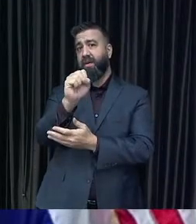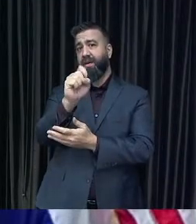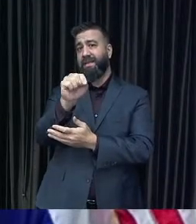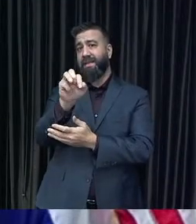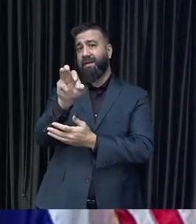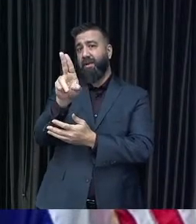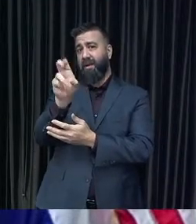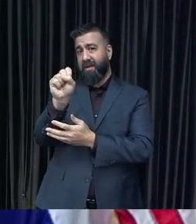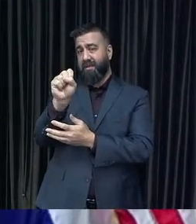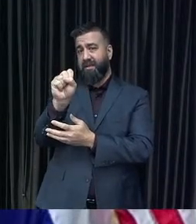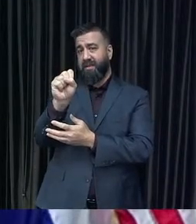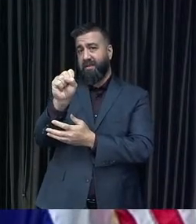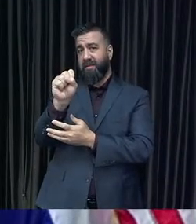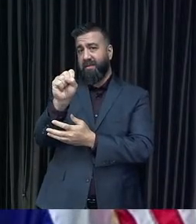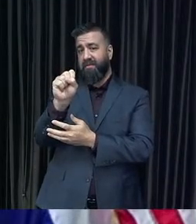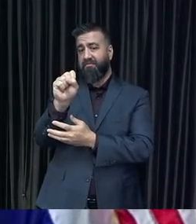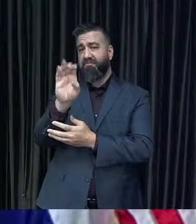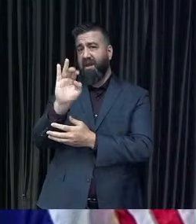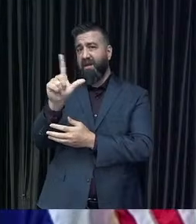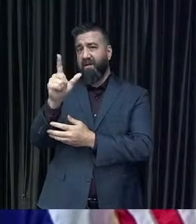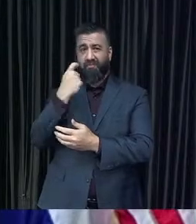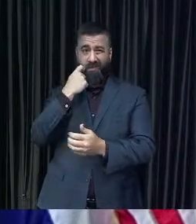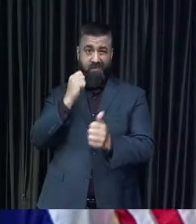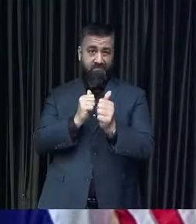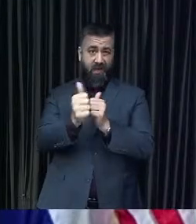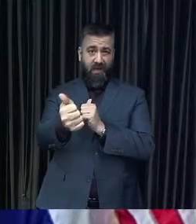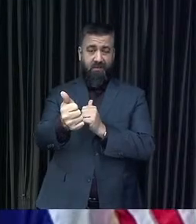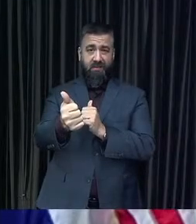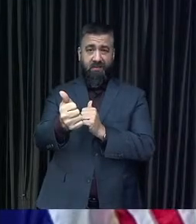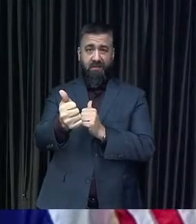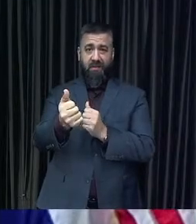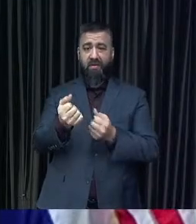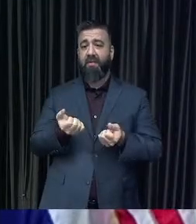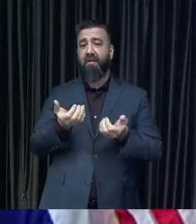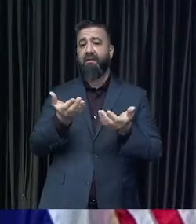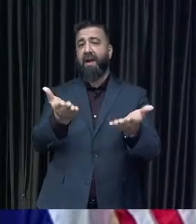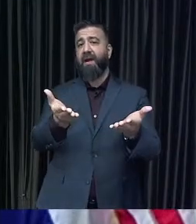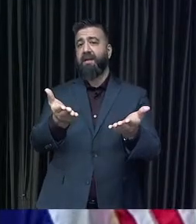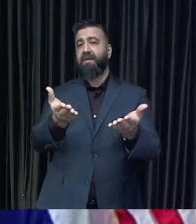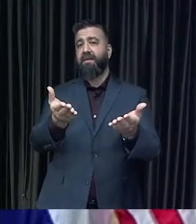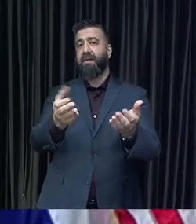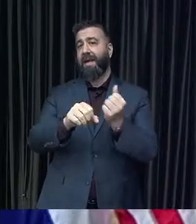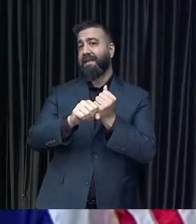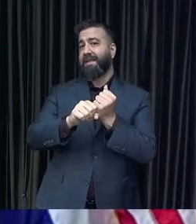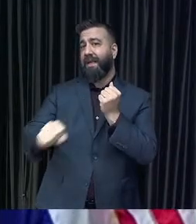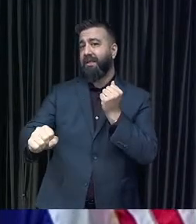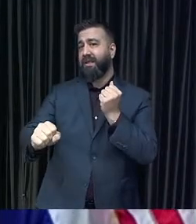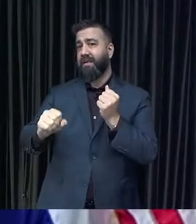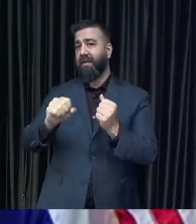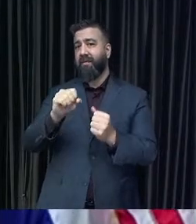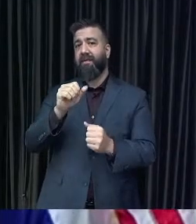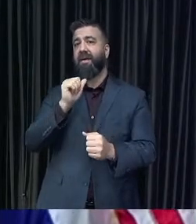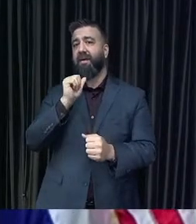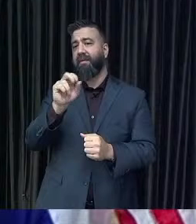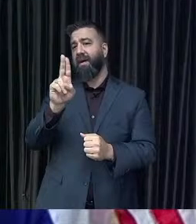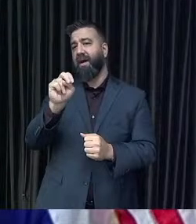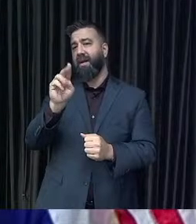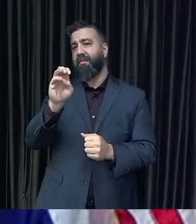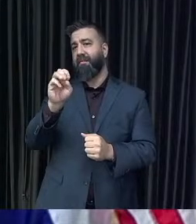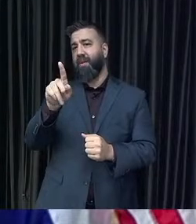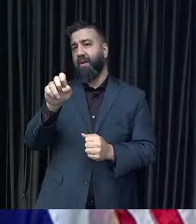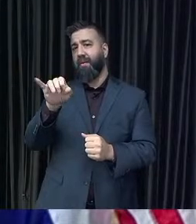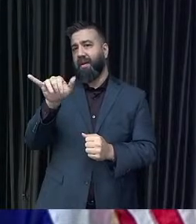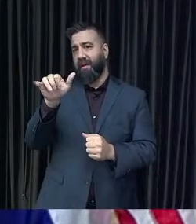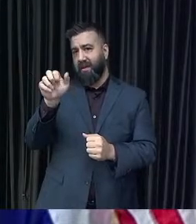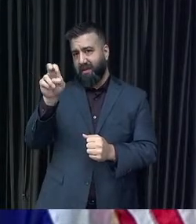been passed by Congress provides an extension of unemployment to restaurant workers and everyone